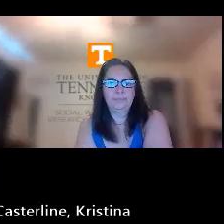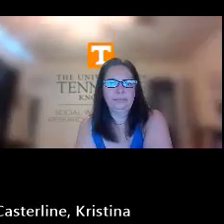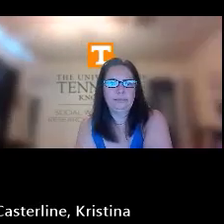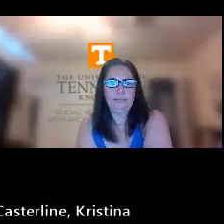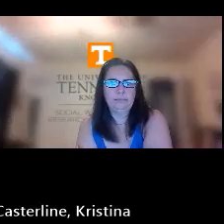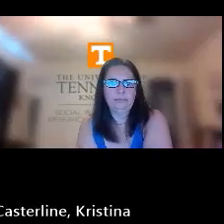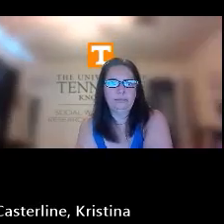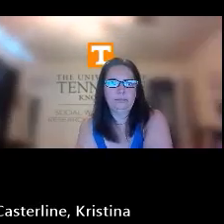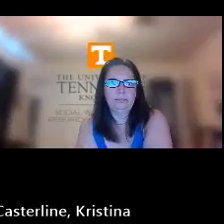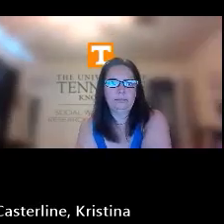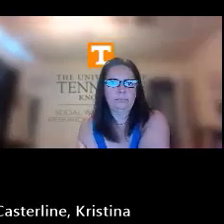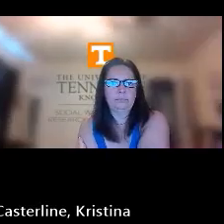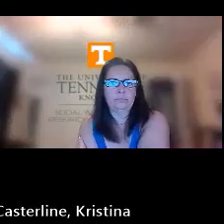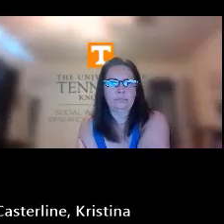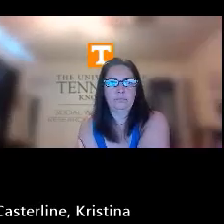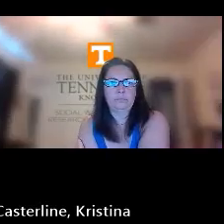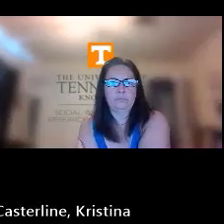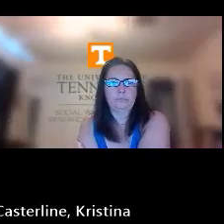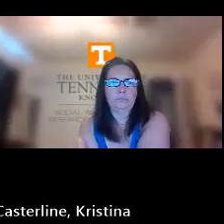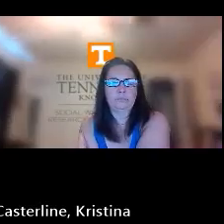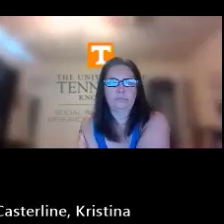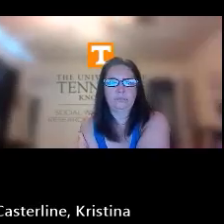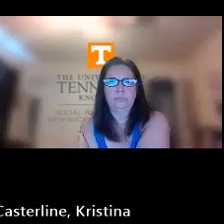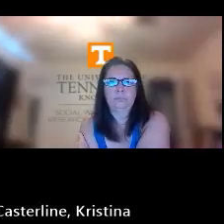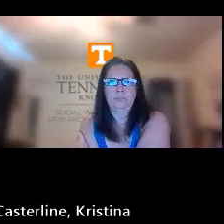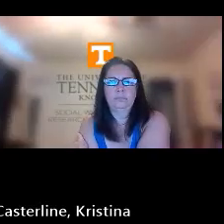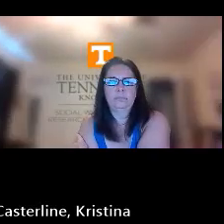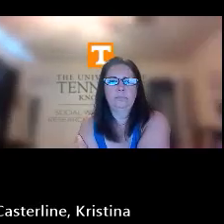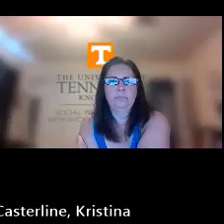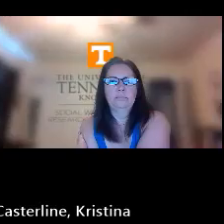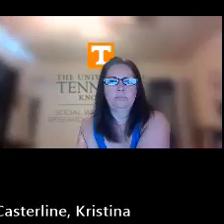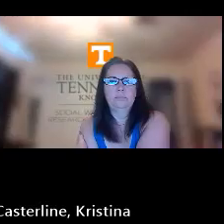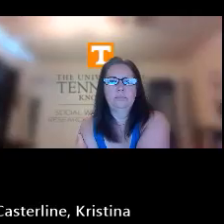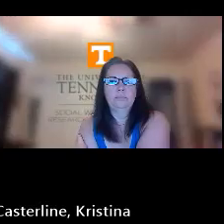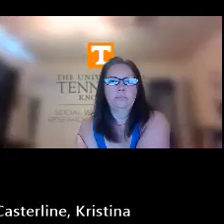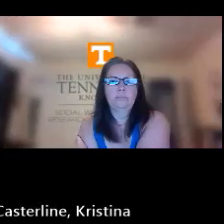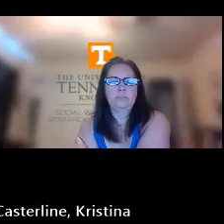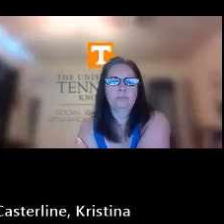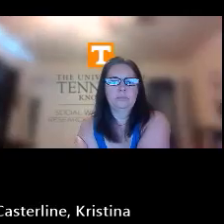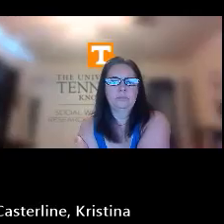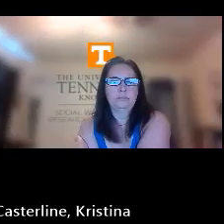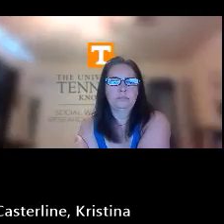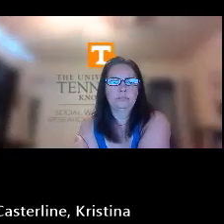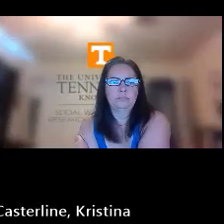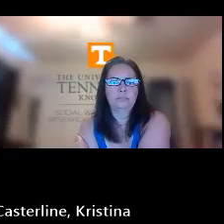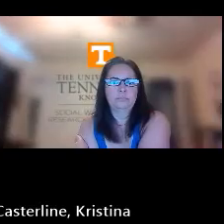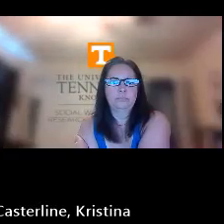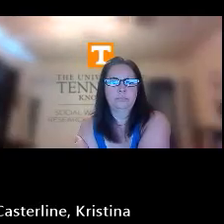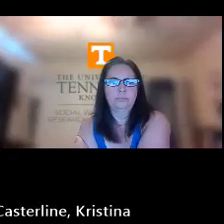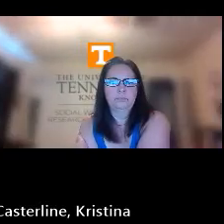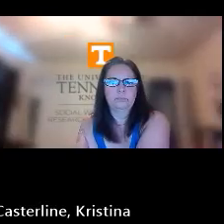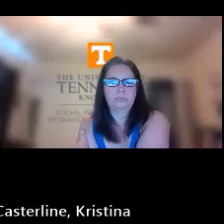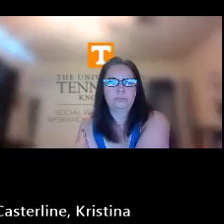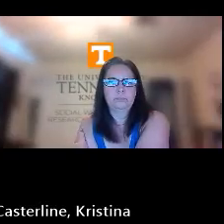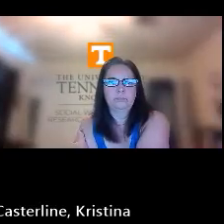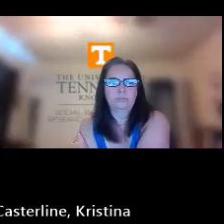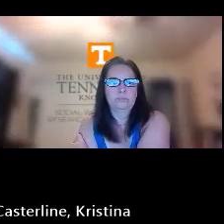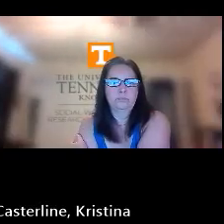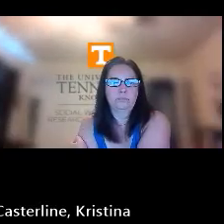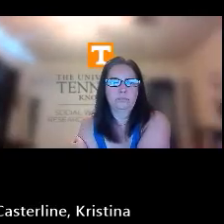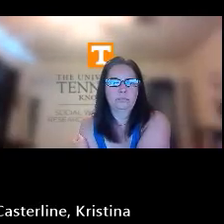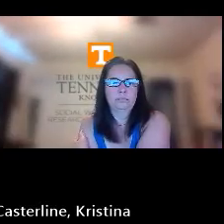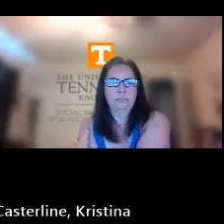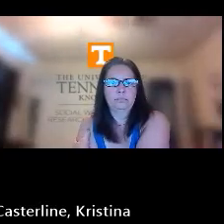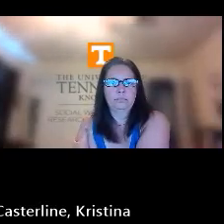to, send us information. And I also have, yay, we love